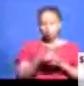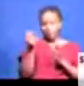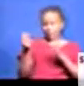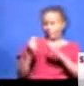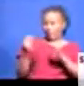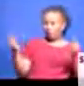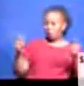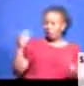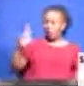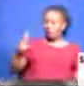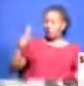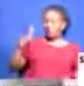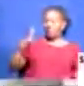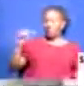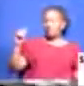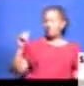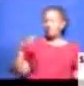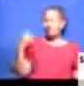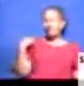Kalekem, came second with